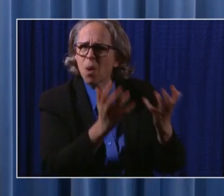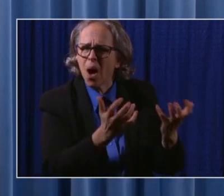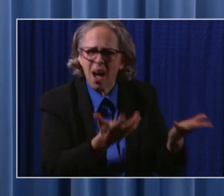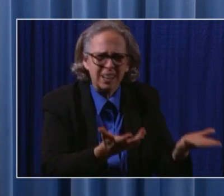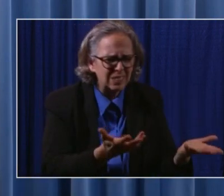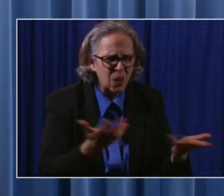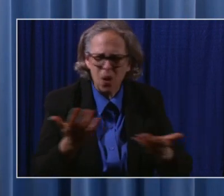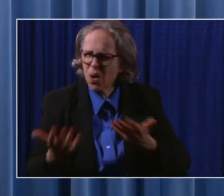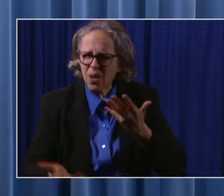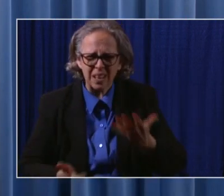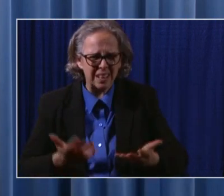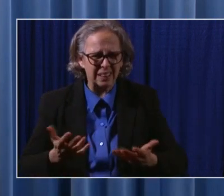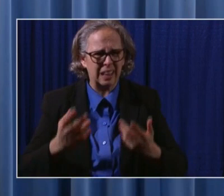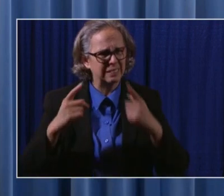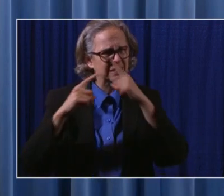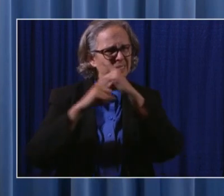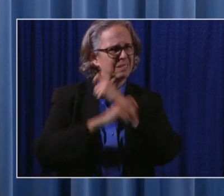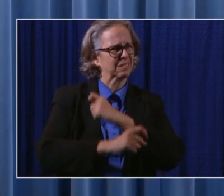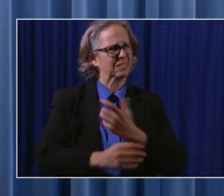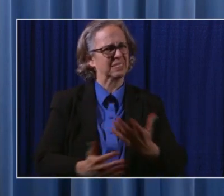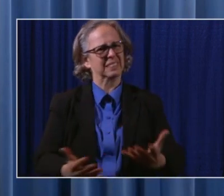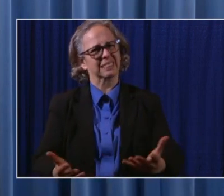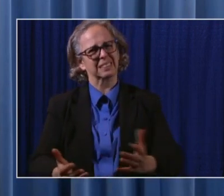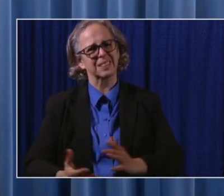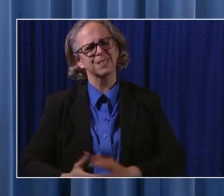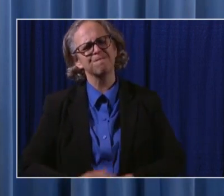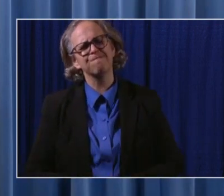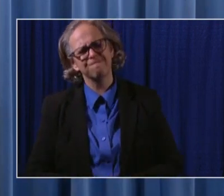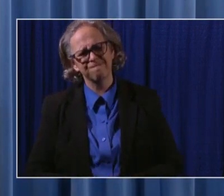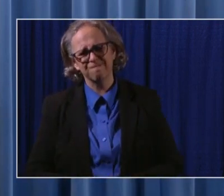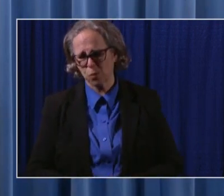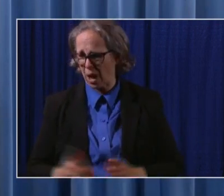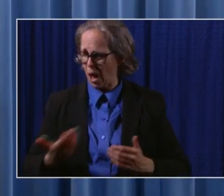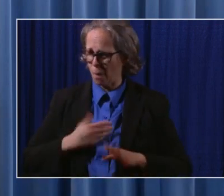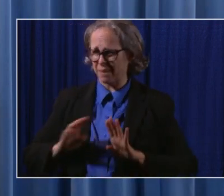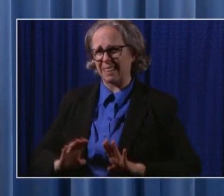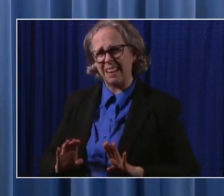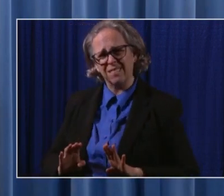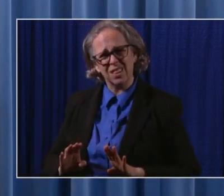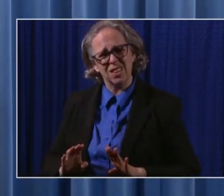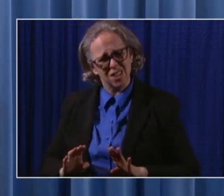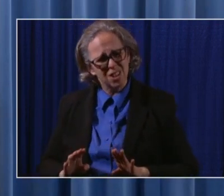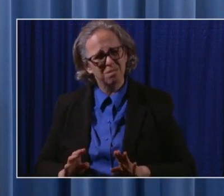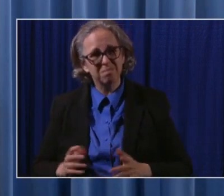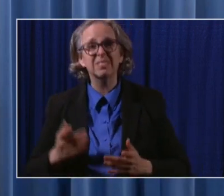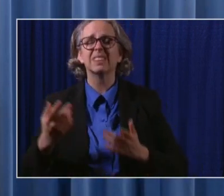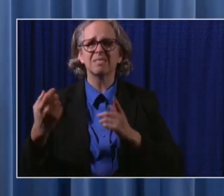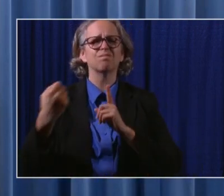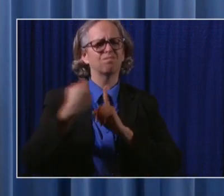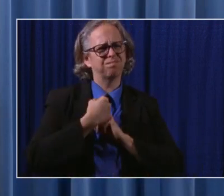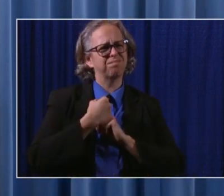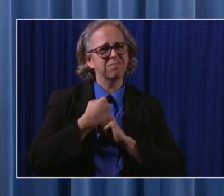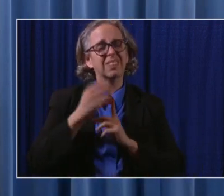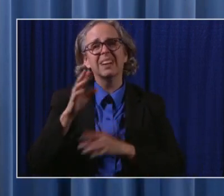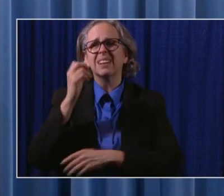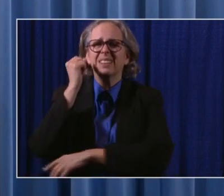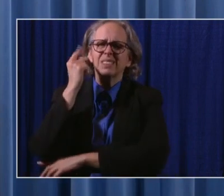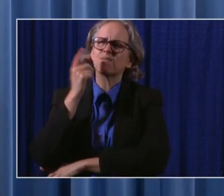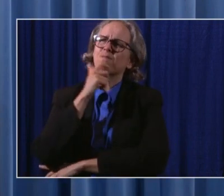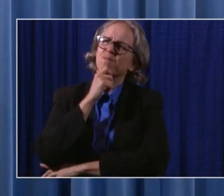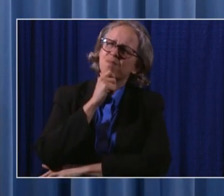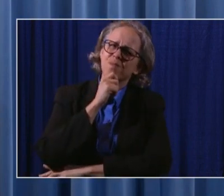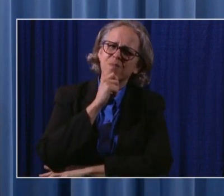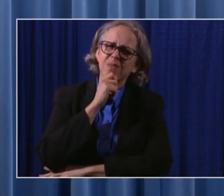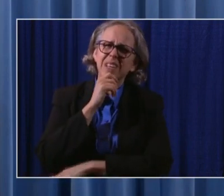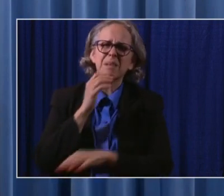I think in life we always set priorities and we decide what is important. And so,